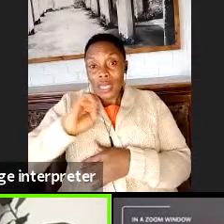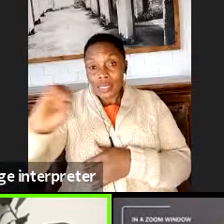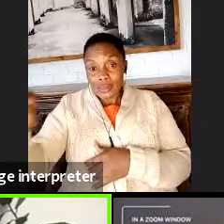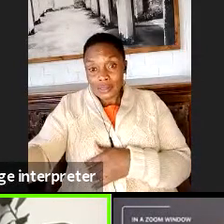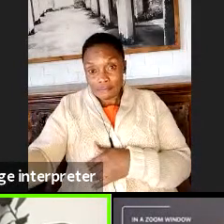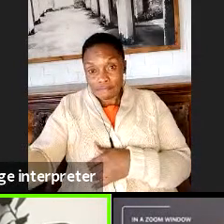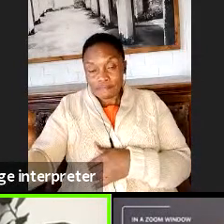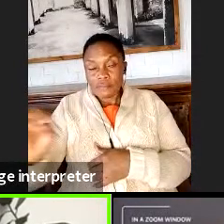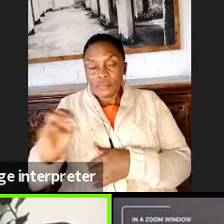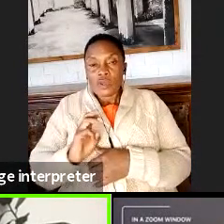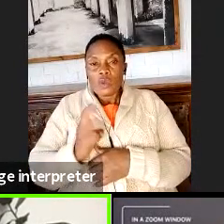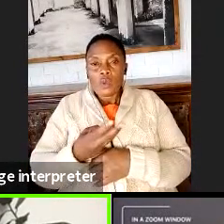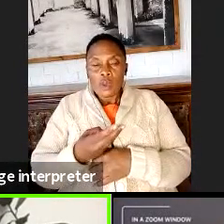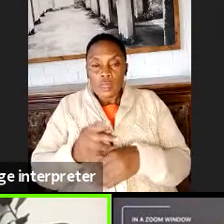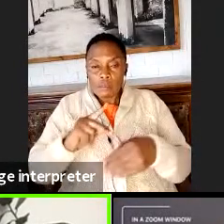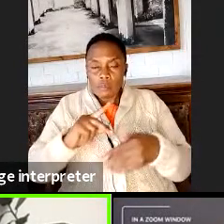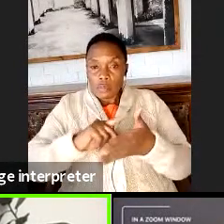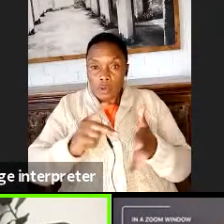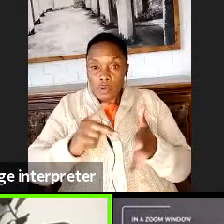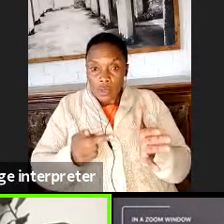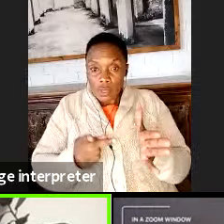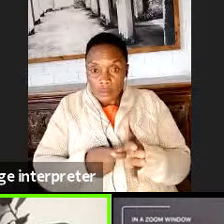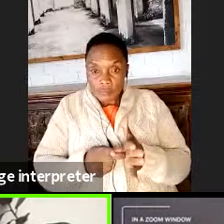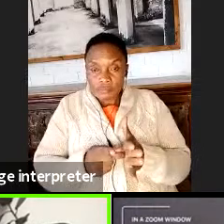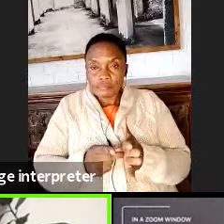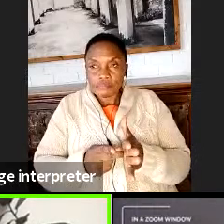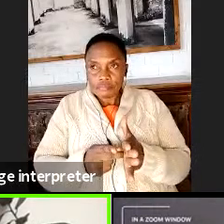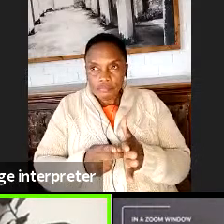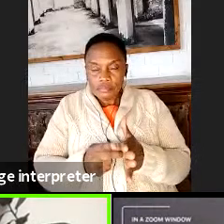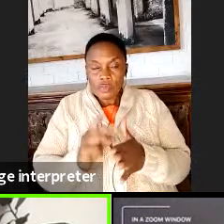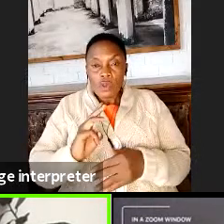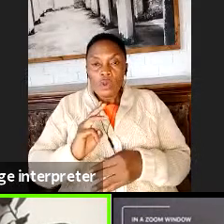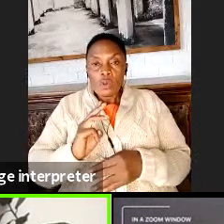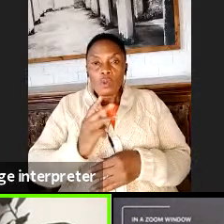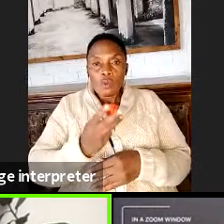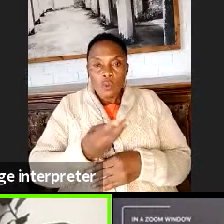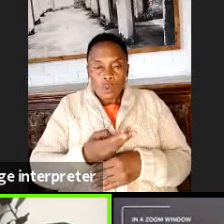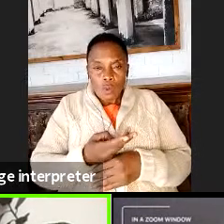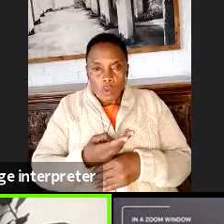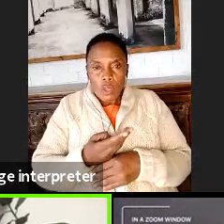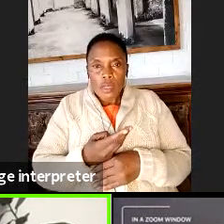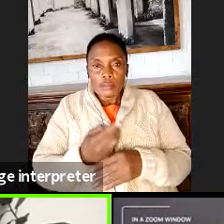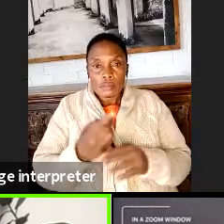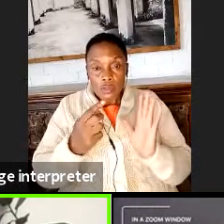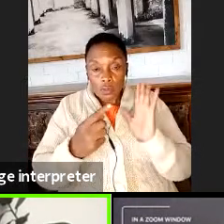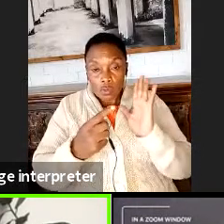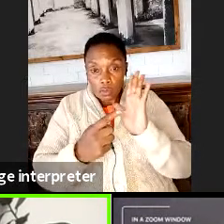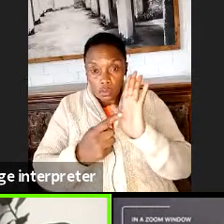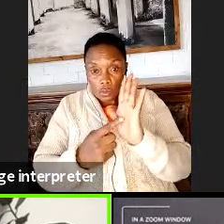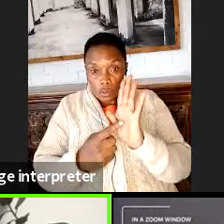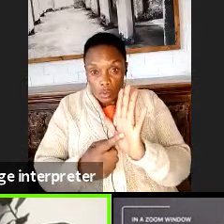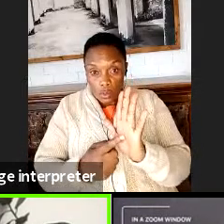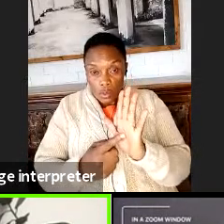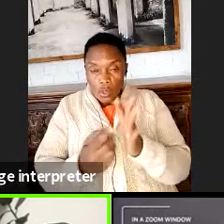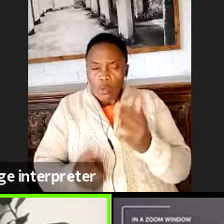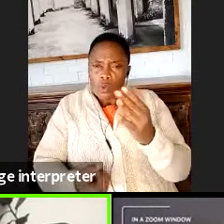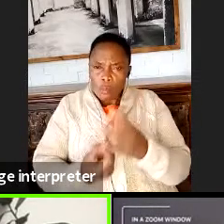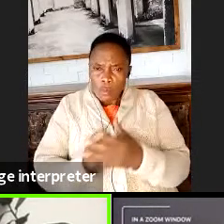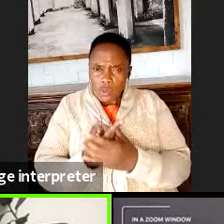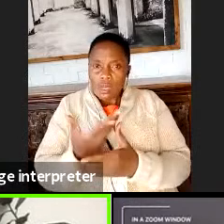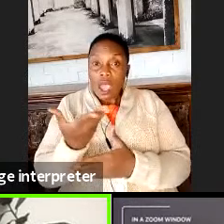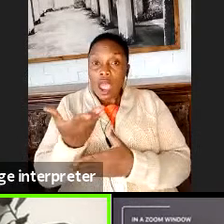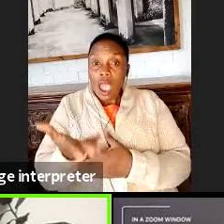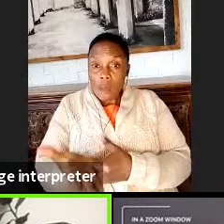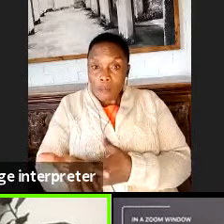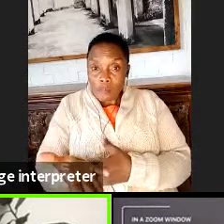with our project, Uproar, we really saw an opportunity in terms